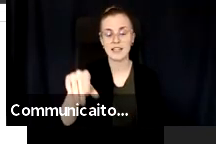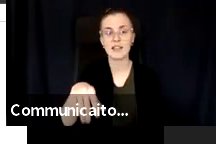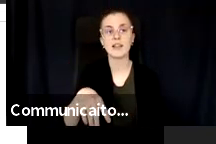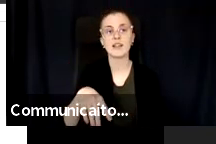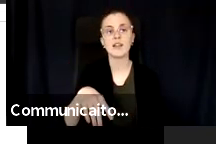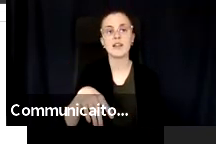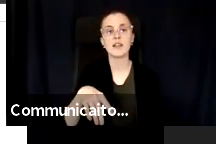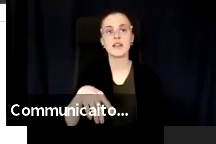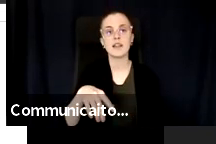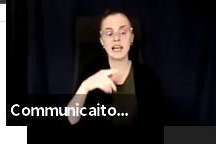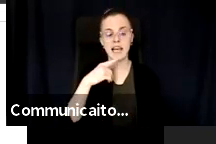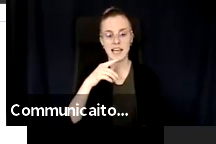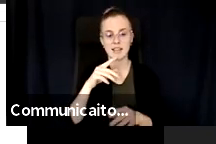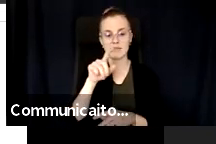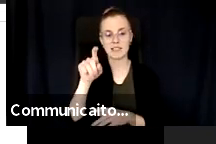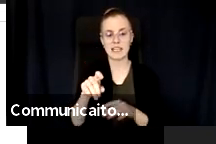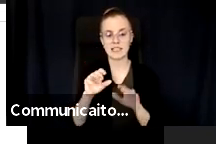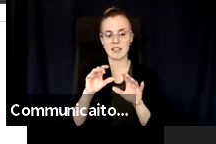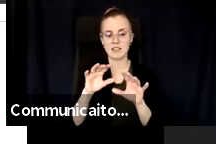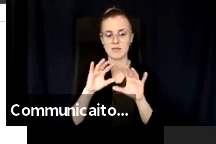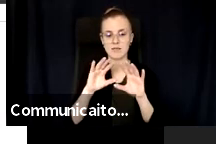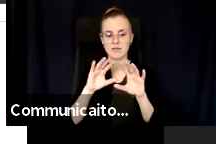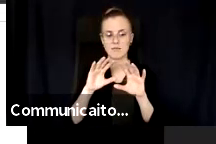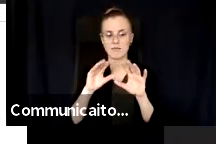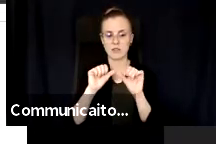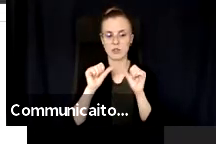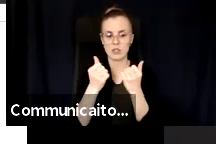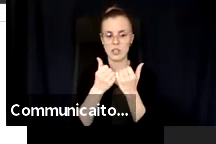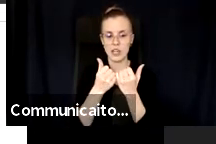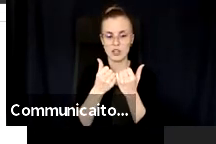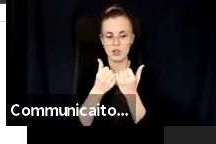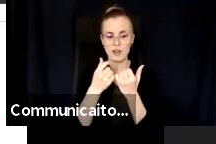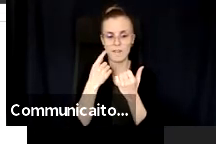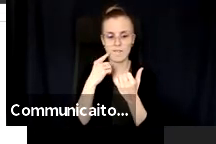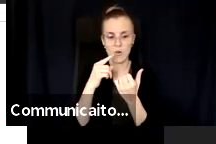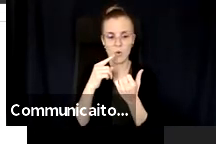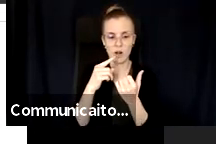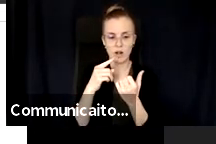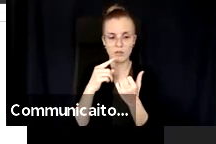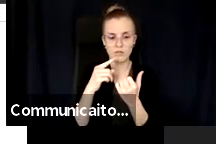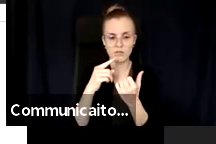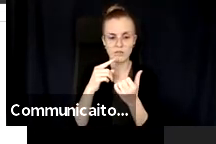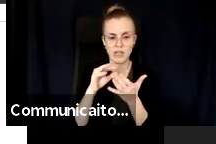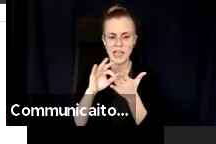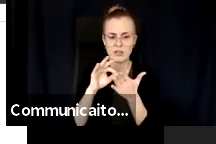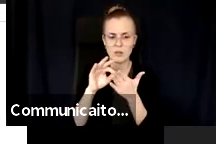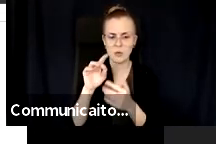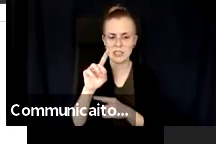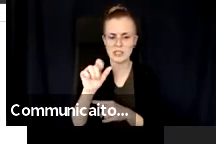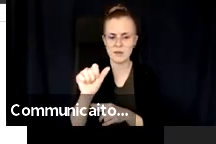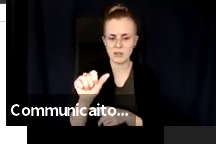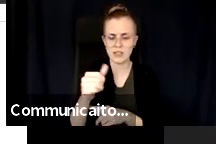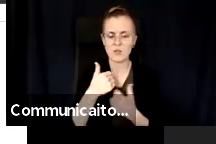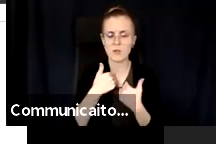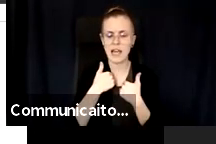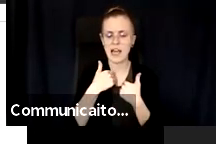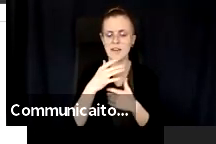Developmental Disabilities, the Texas Department of Licensing and Regulation, Texas Parent to